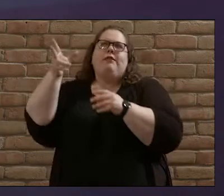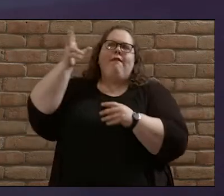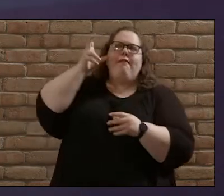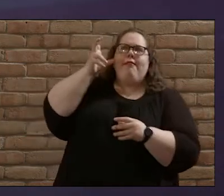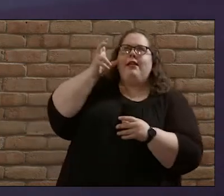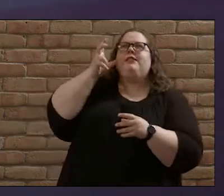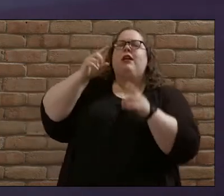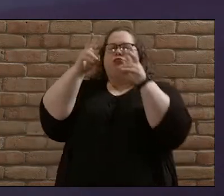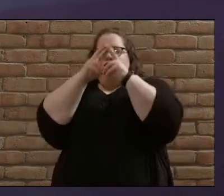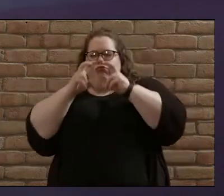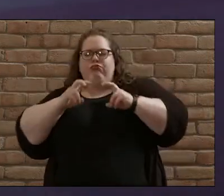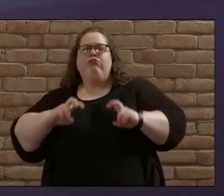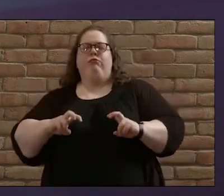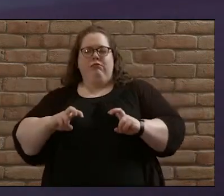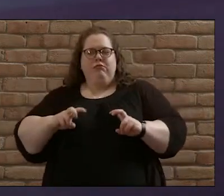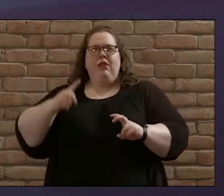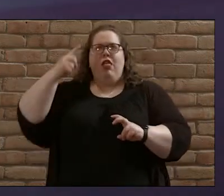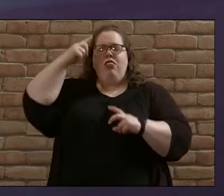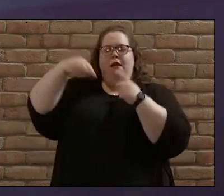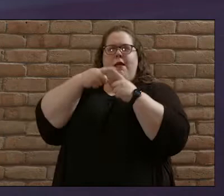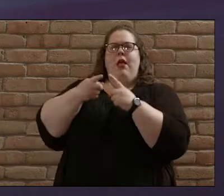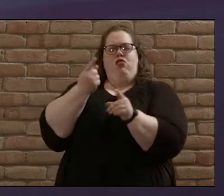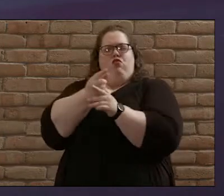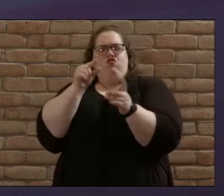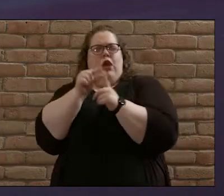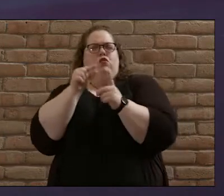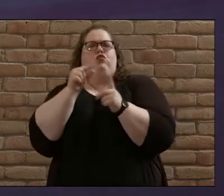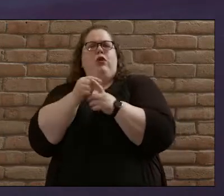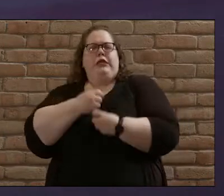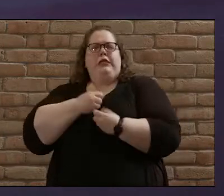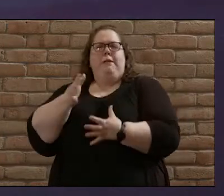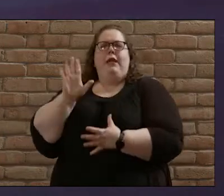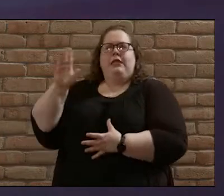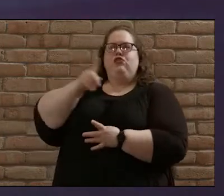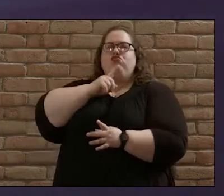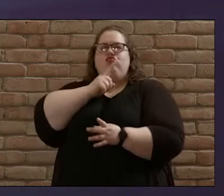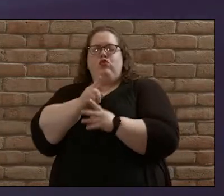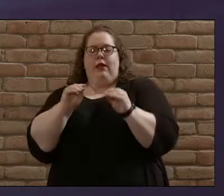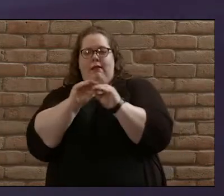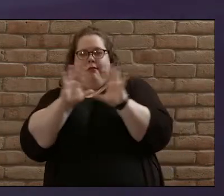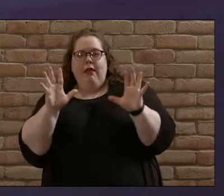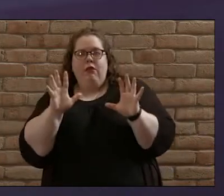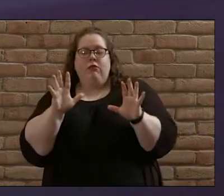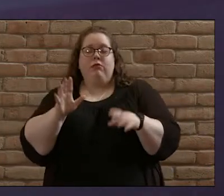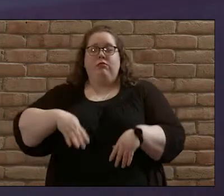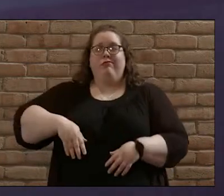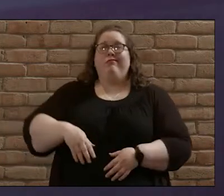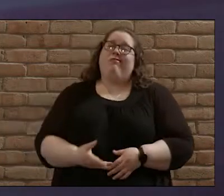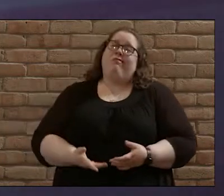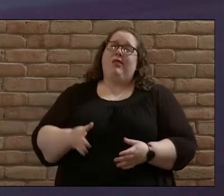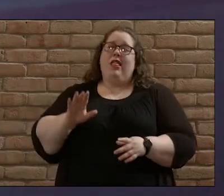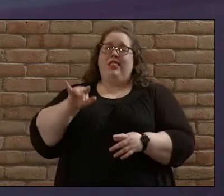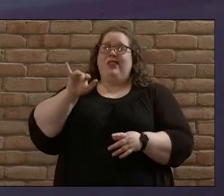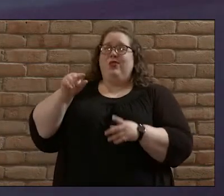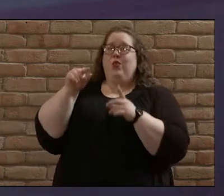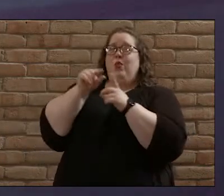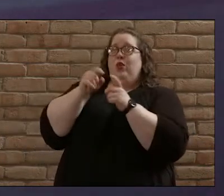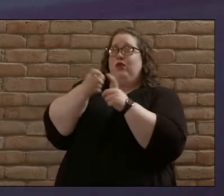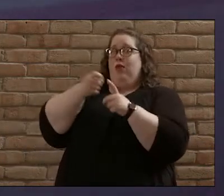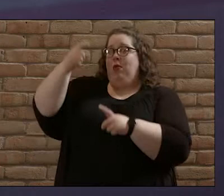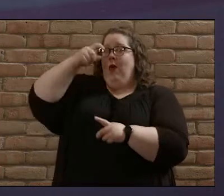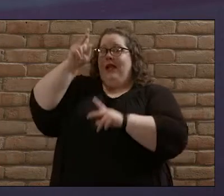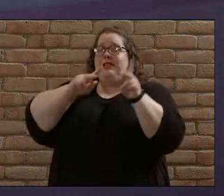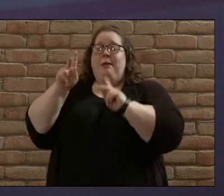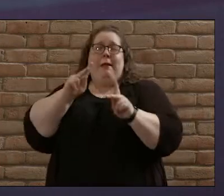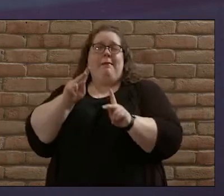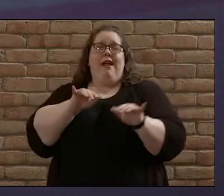them. The teacher sought to find just the right words to express truths clearly. The words of the wise are like cattle prods,